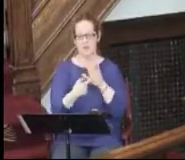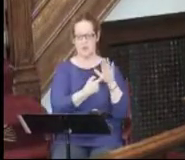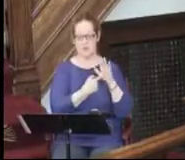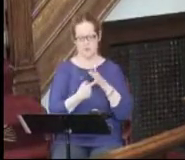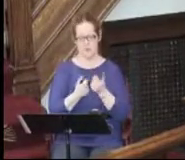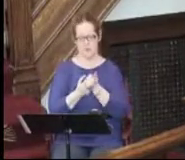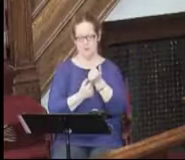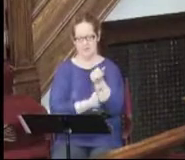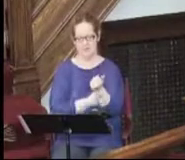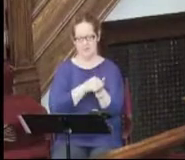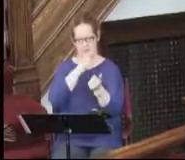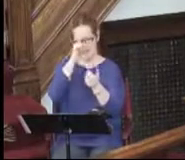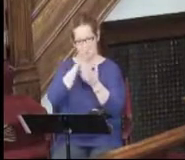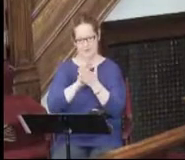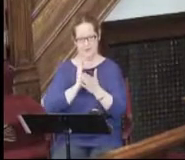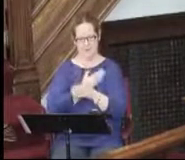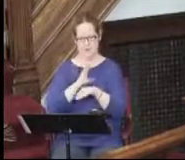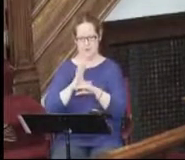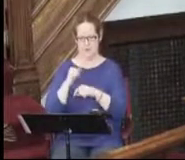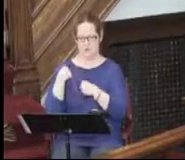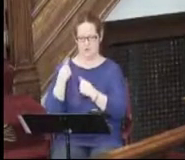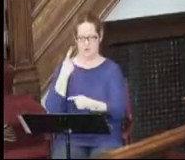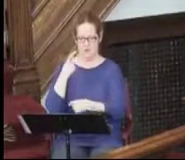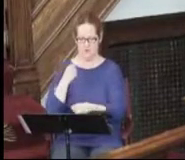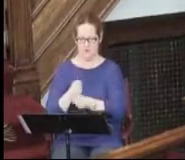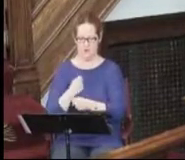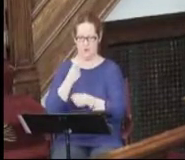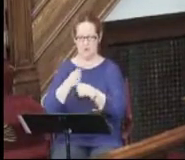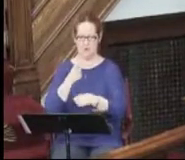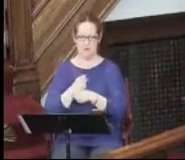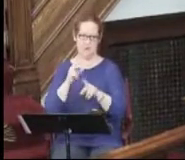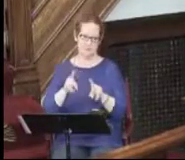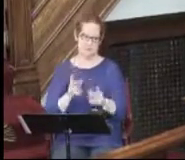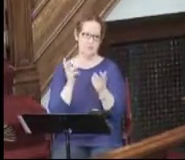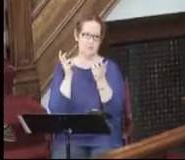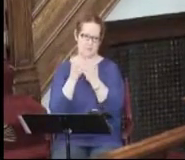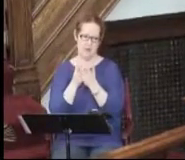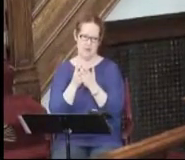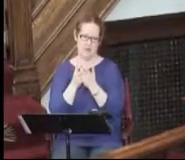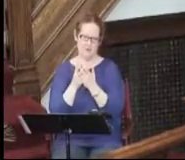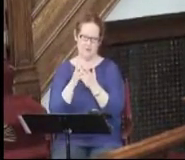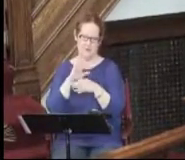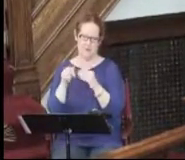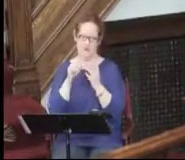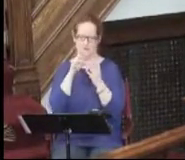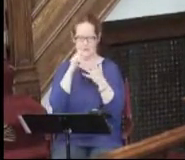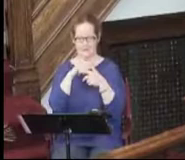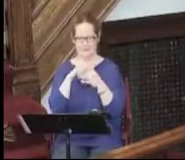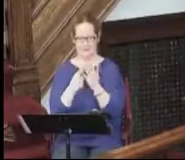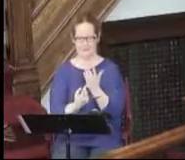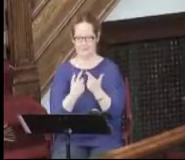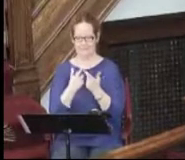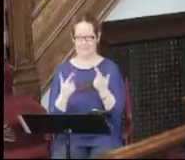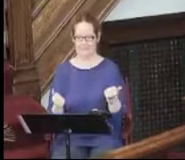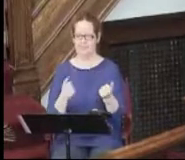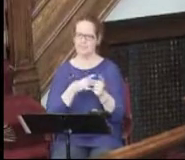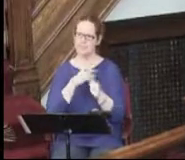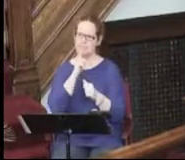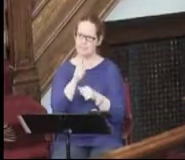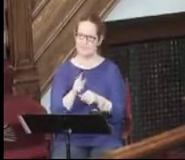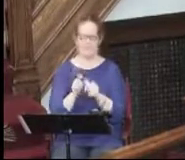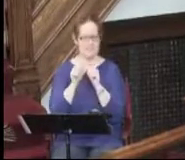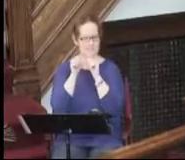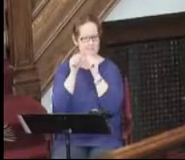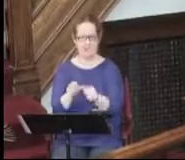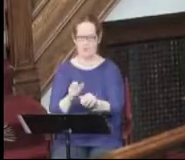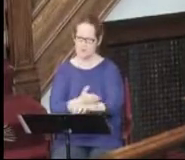the course of the last year. This year's recipient certainly fits all of those categories and more. They are relentless in their mission